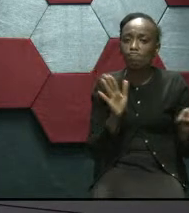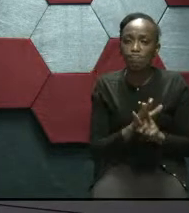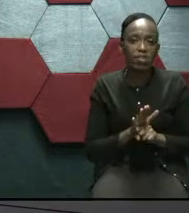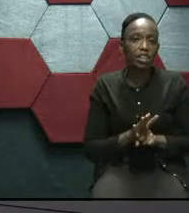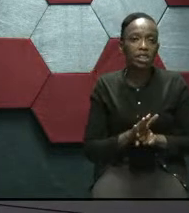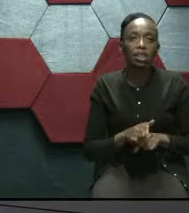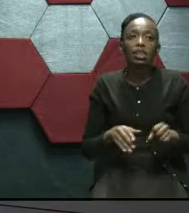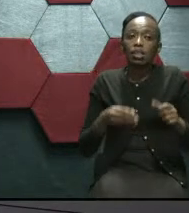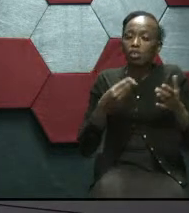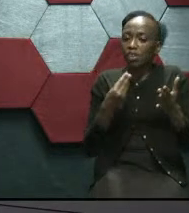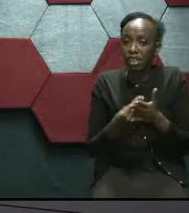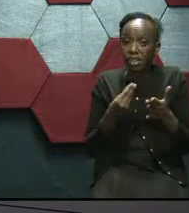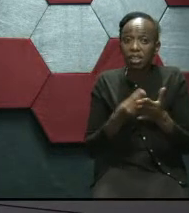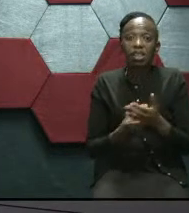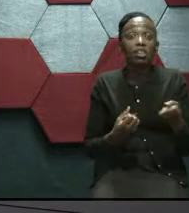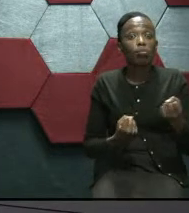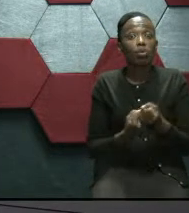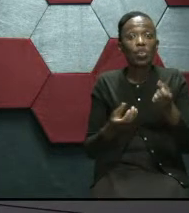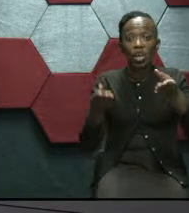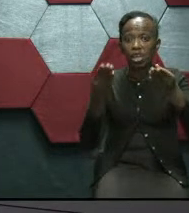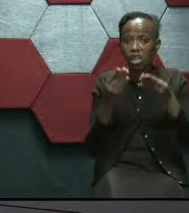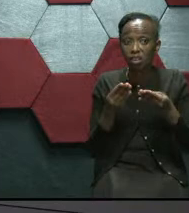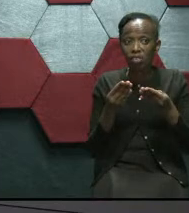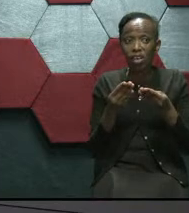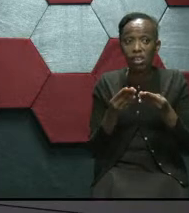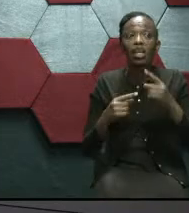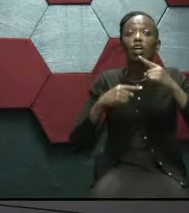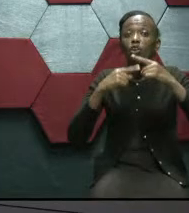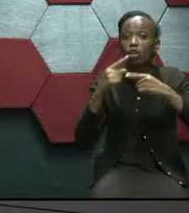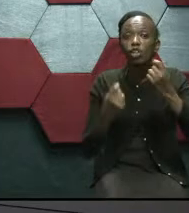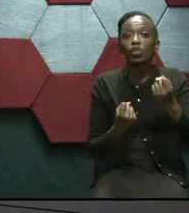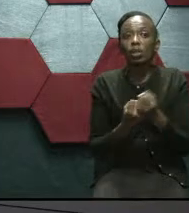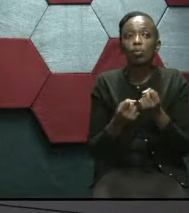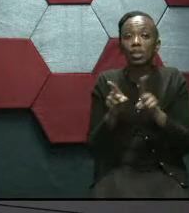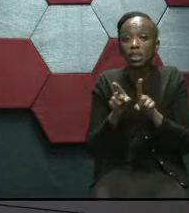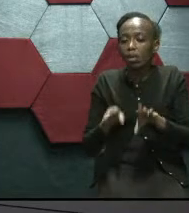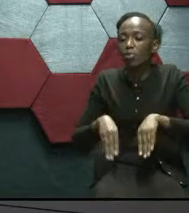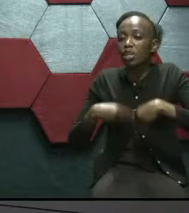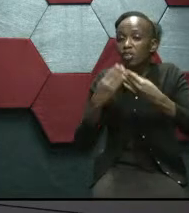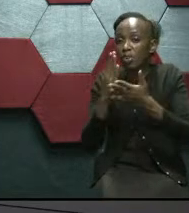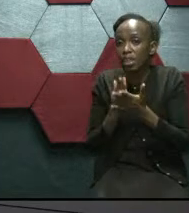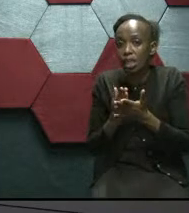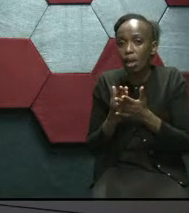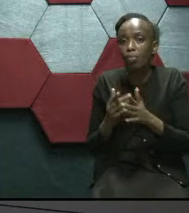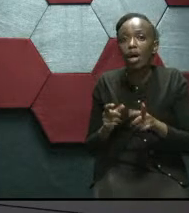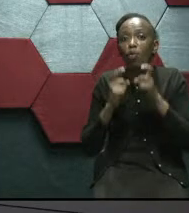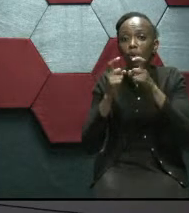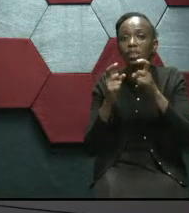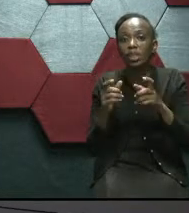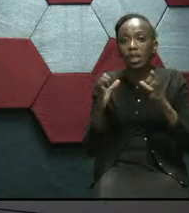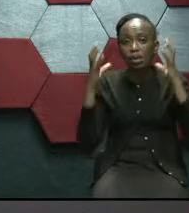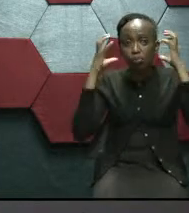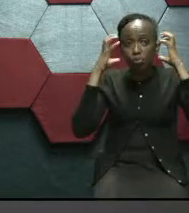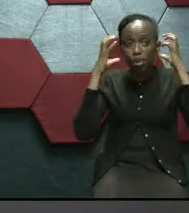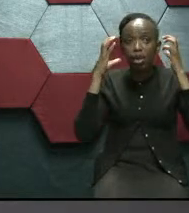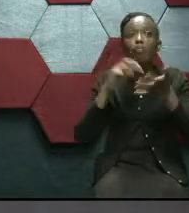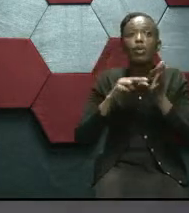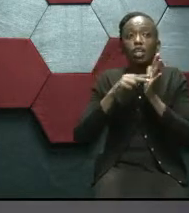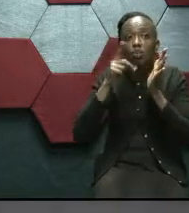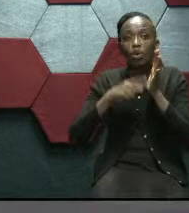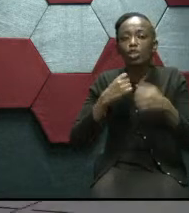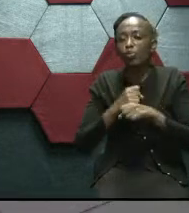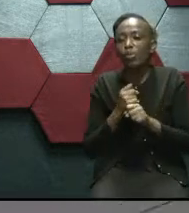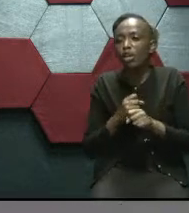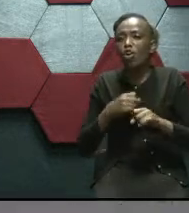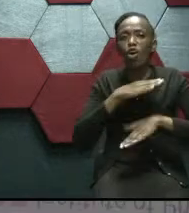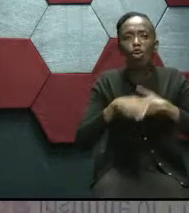of, the financial support. They give us strategic support. They're even giving you some awards and headphones. So, you guys will be mic'd up and, looking all